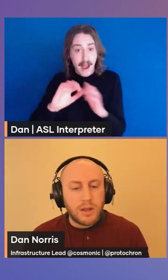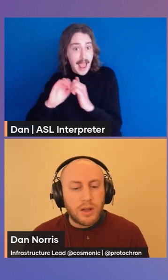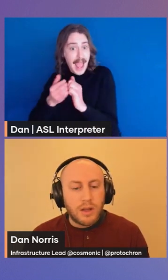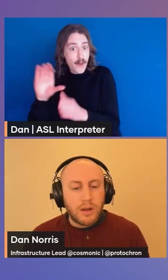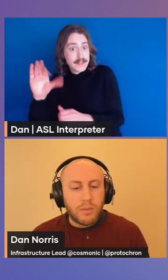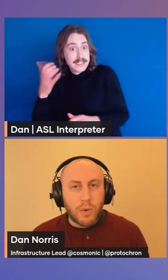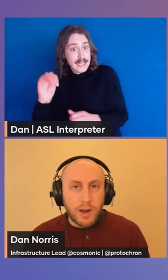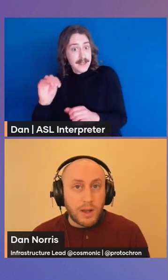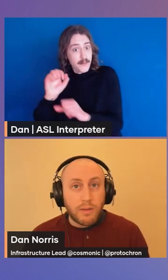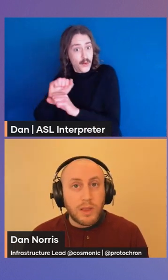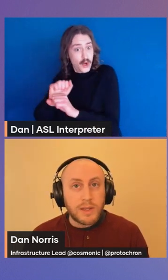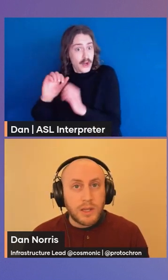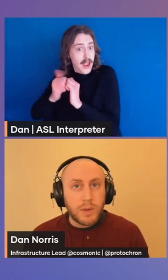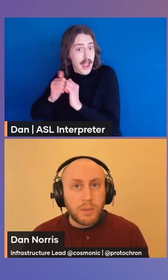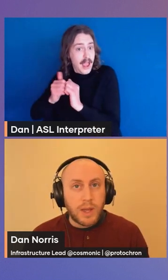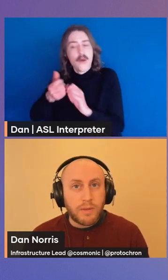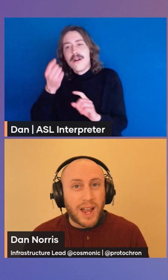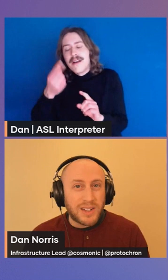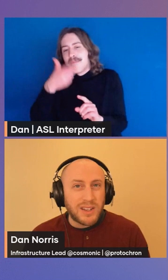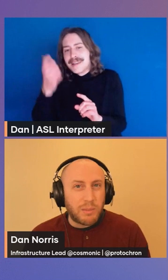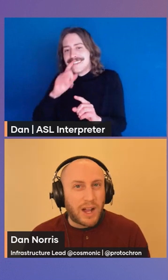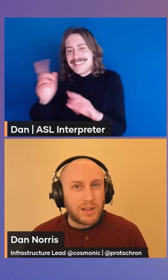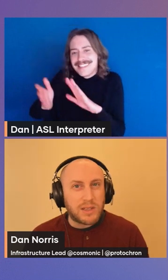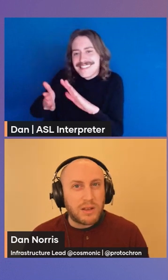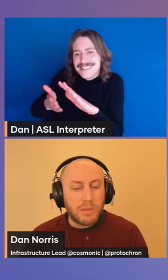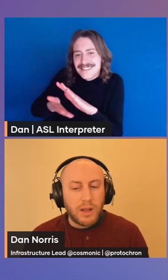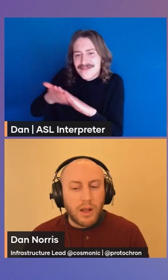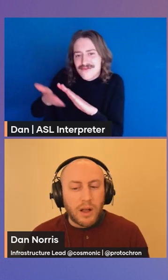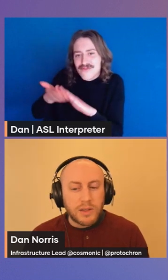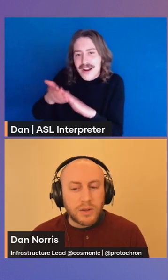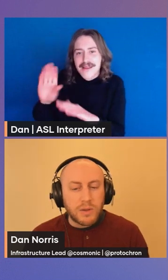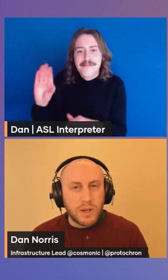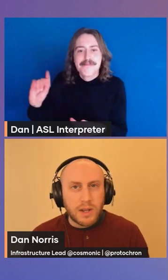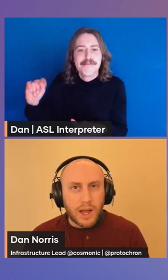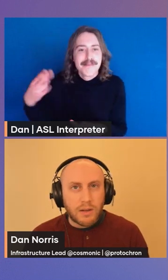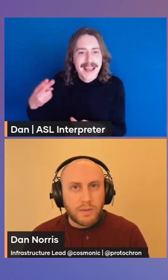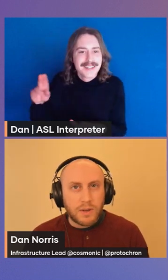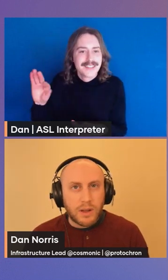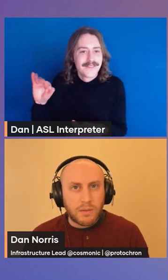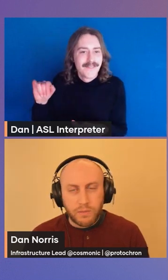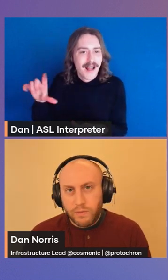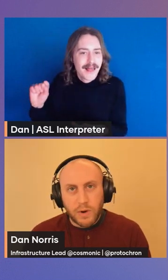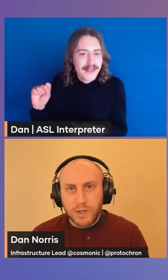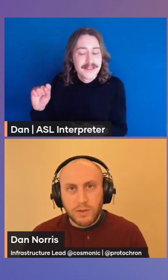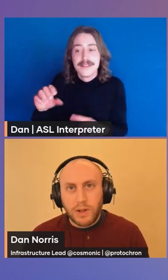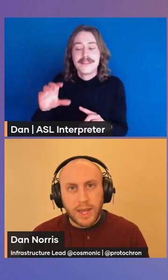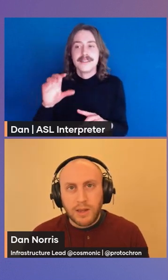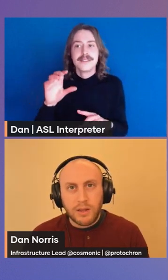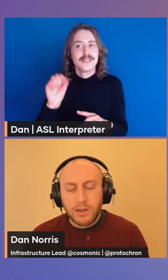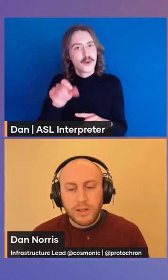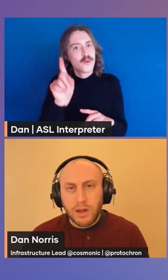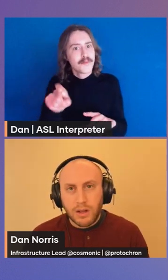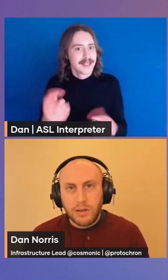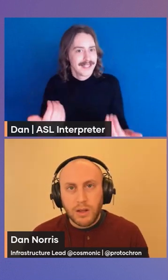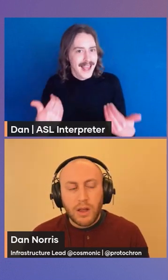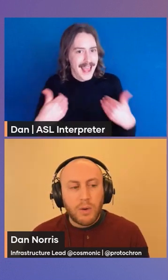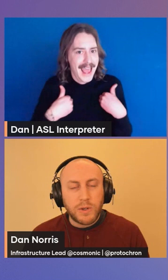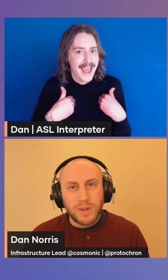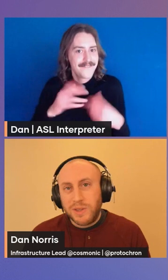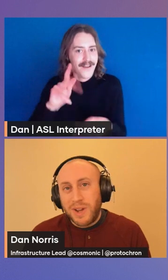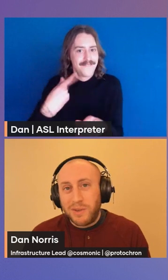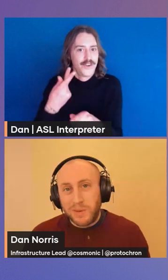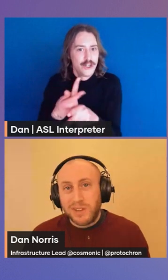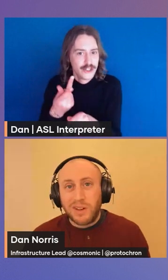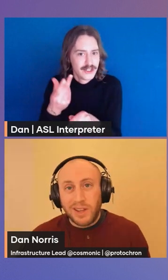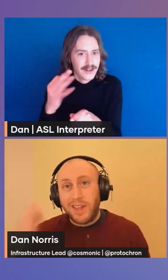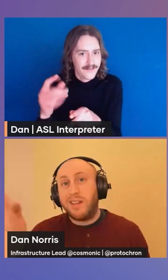is running everything as ePPF, it actually compiles them. So you need to have a version of Clang installed, which means you